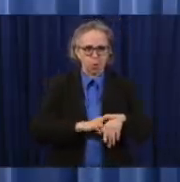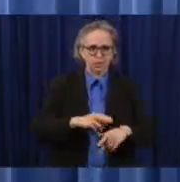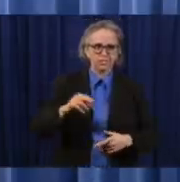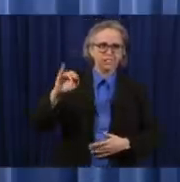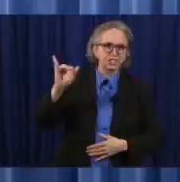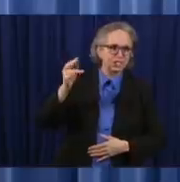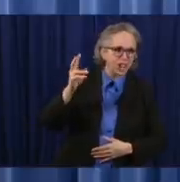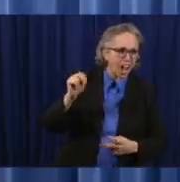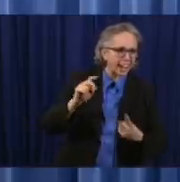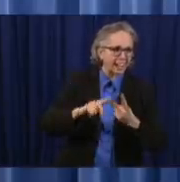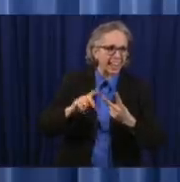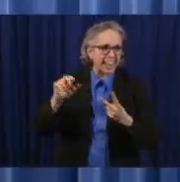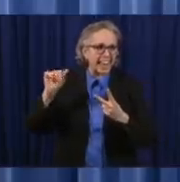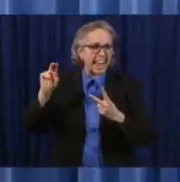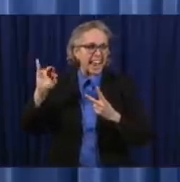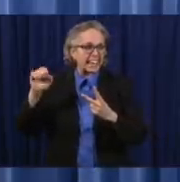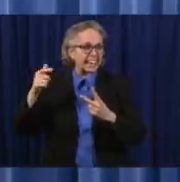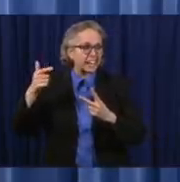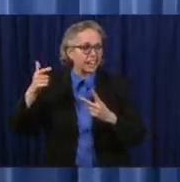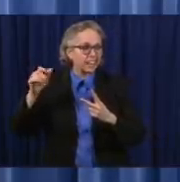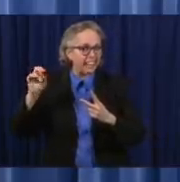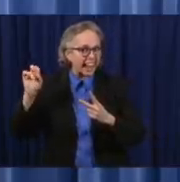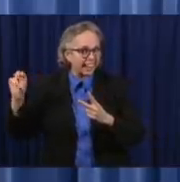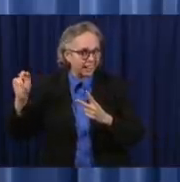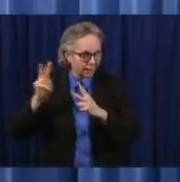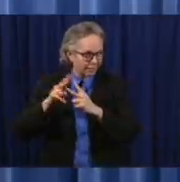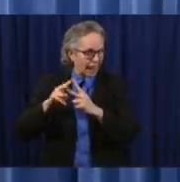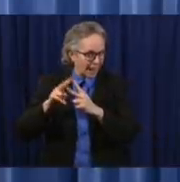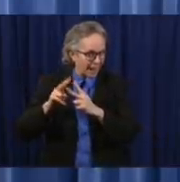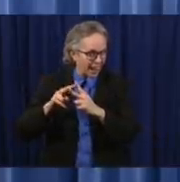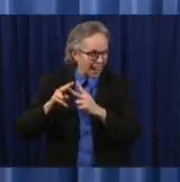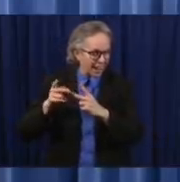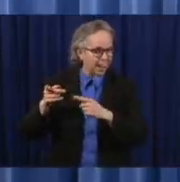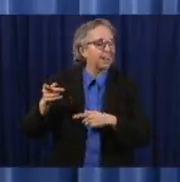So give a shout out to the Fighting Muskies.